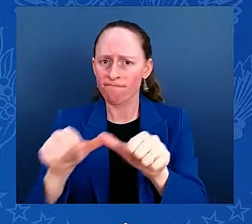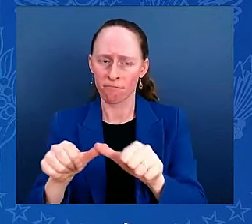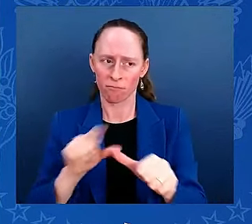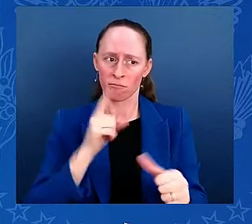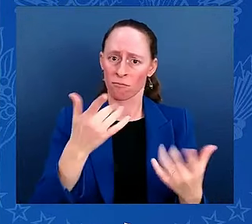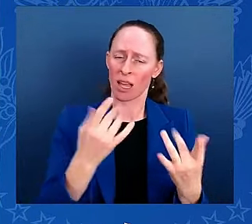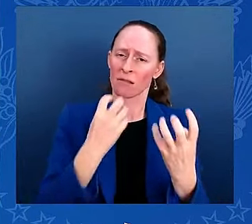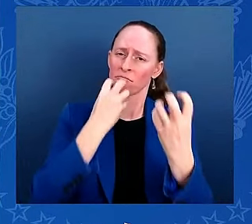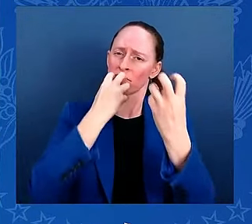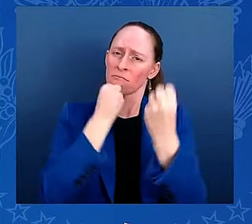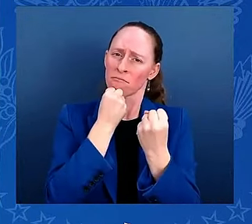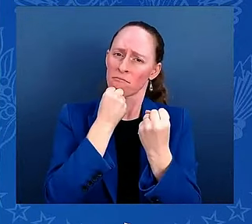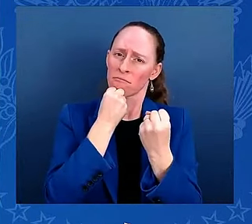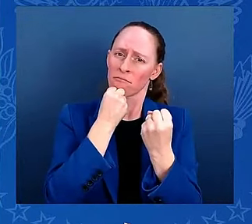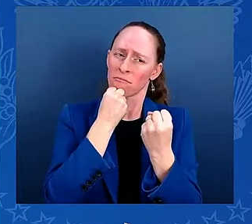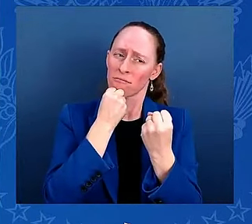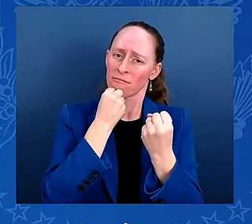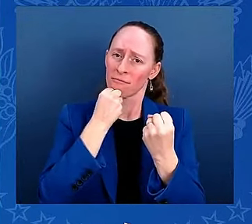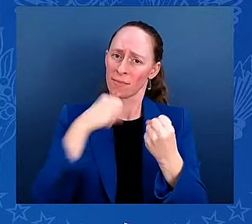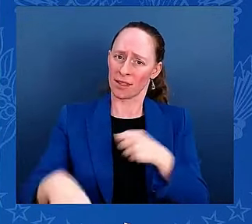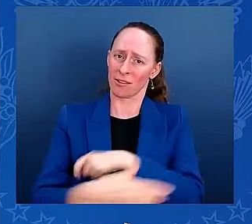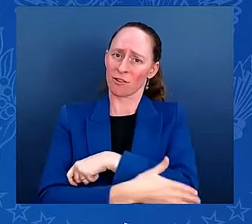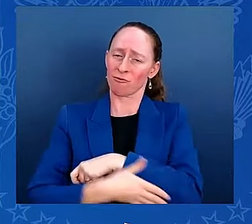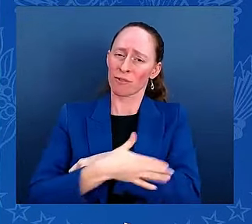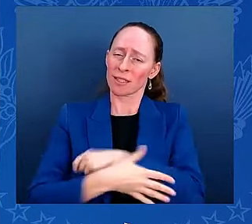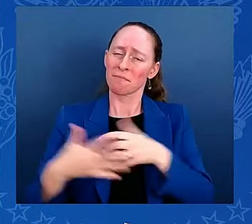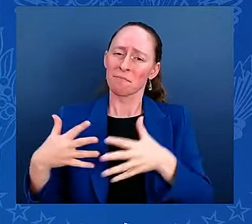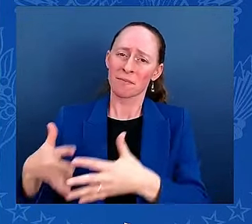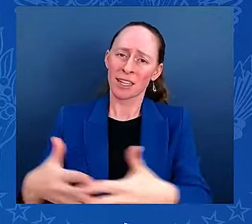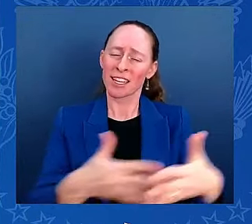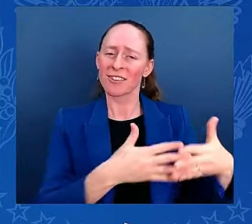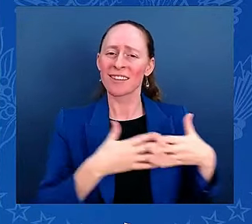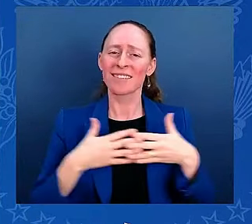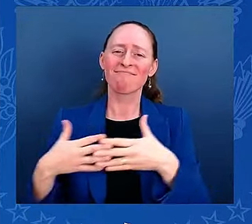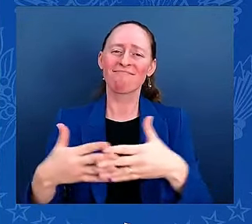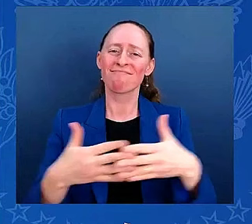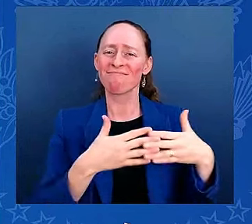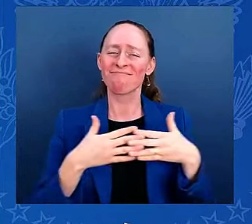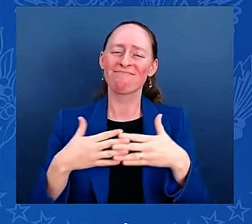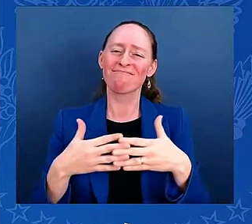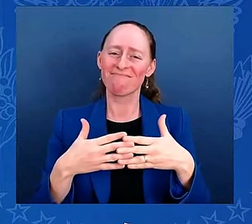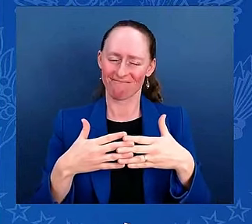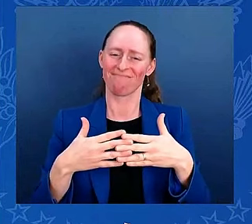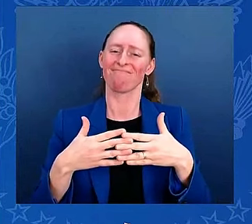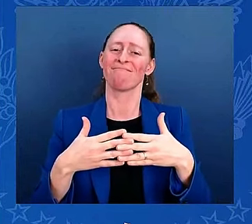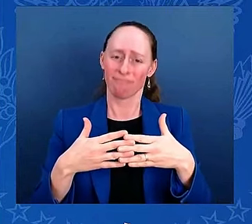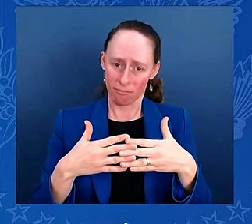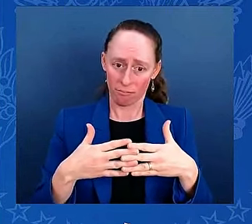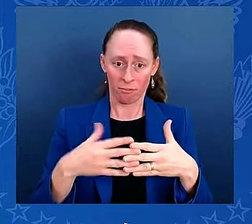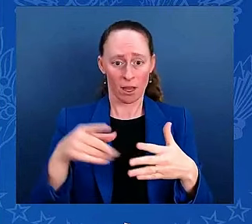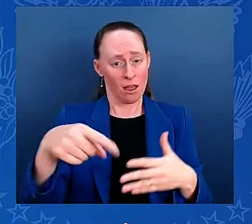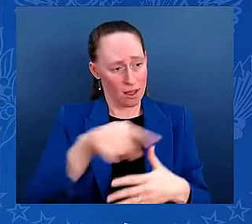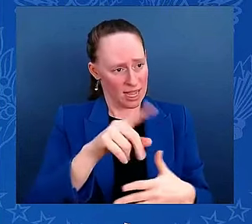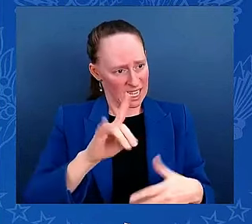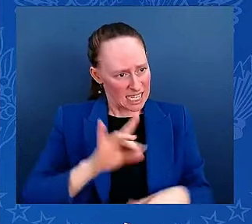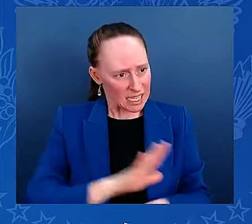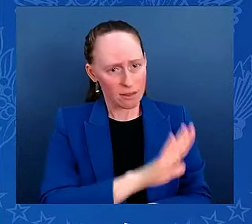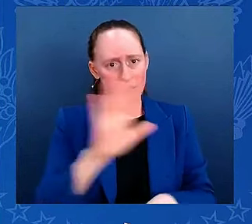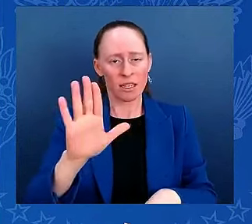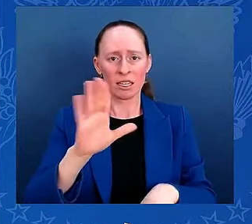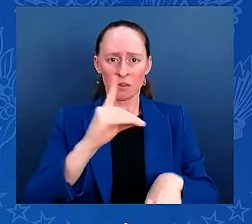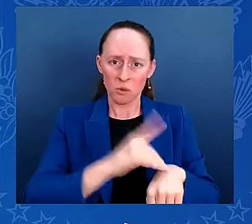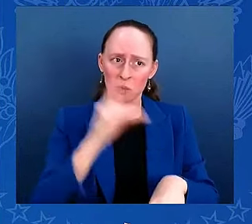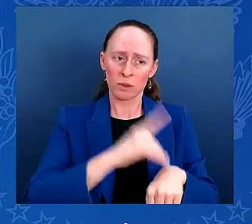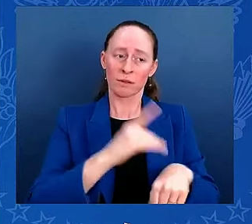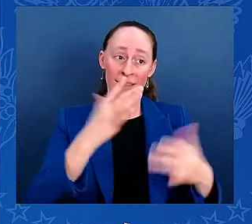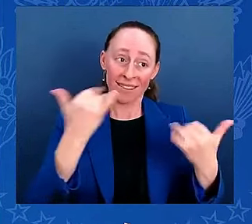And as they did their duty as citizens, I will do my duty as president. I'll fulfill my